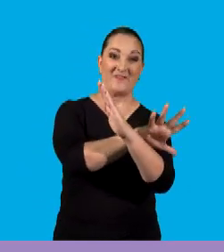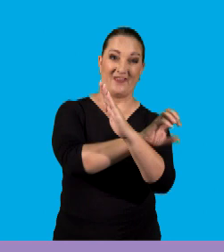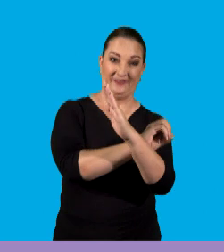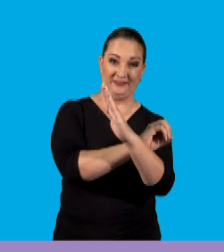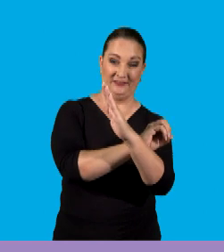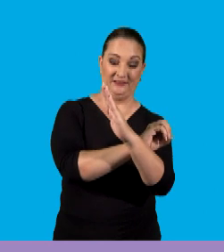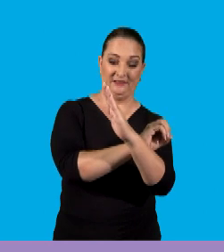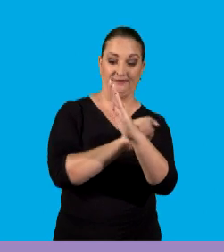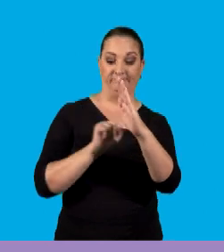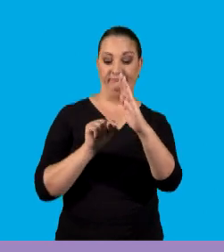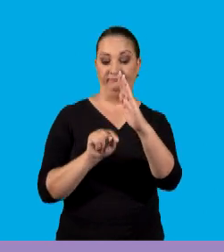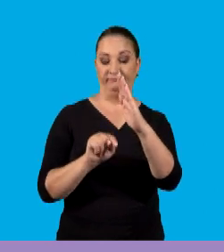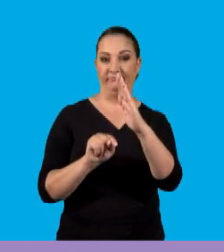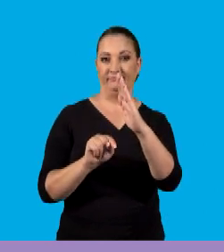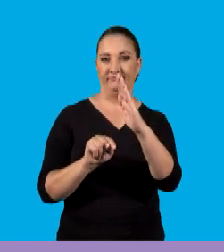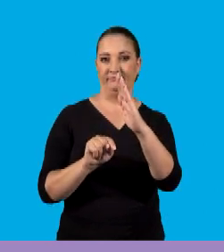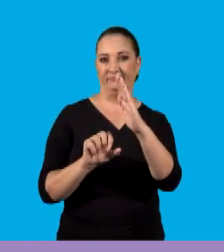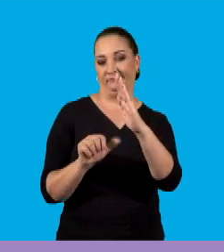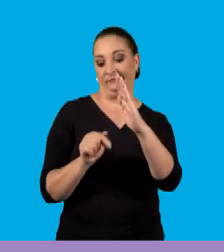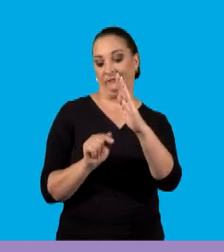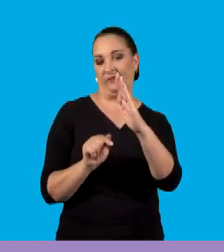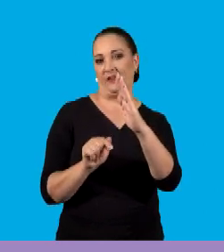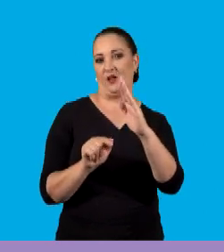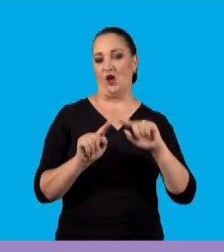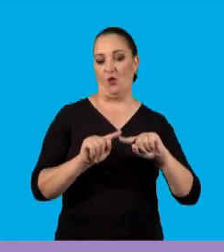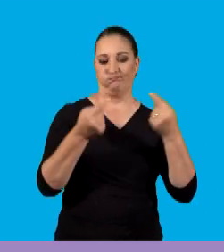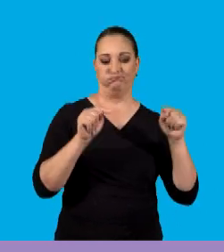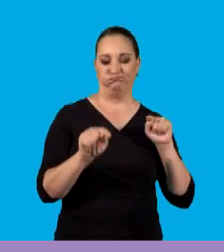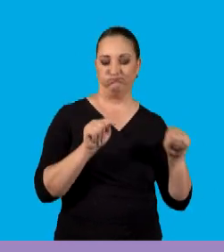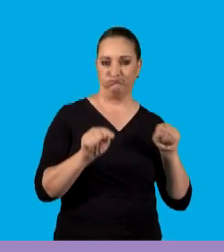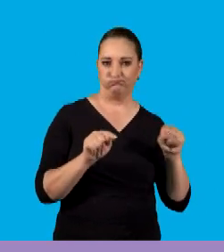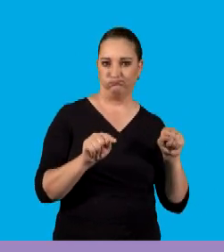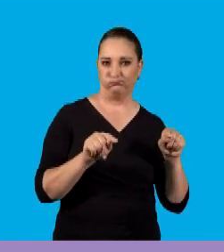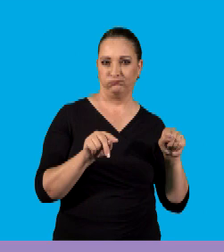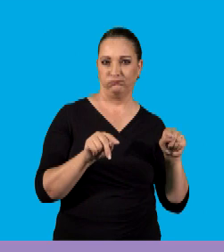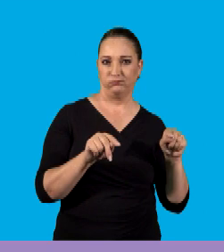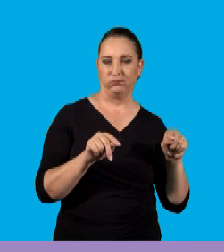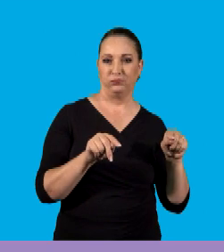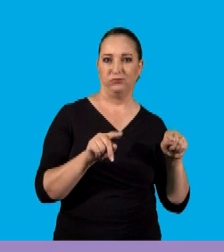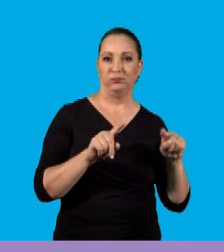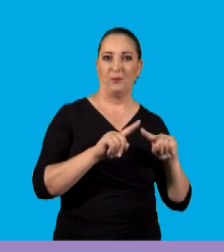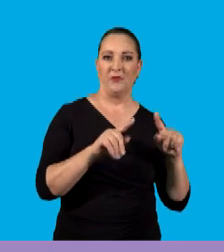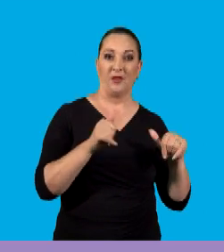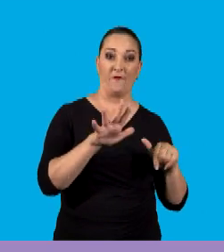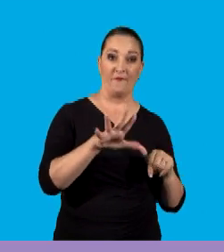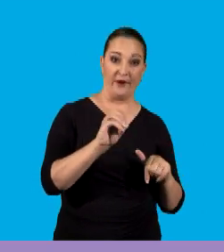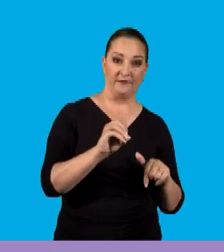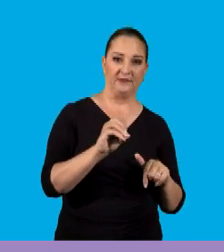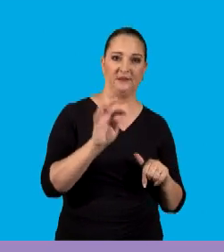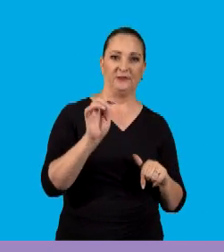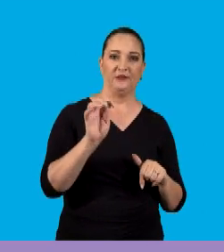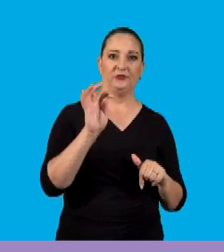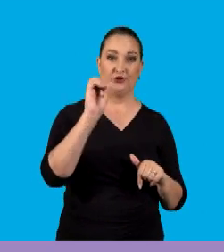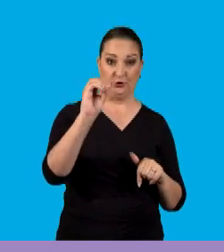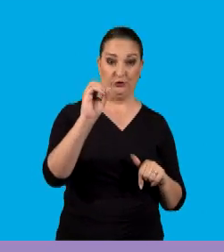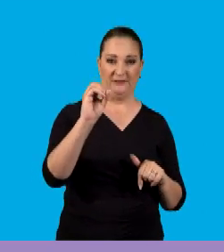is vertically opposite to the angle this side, and when that angle is added to